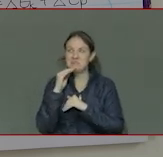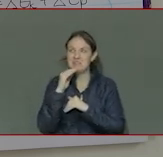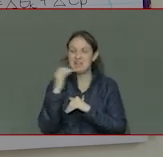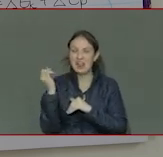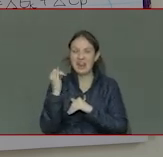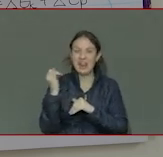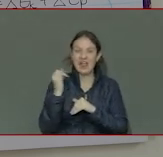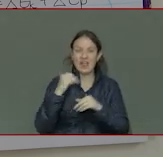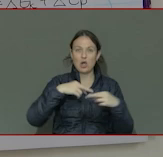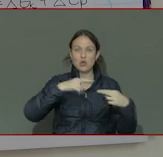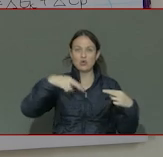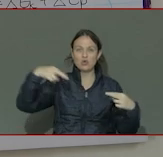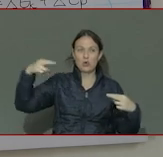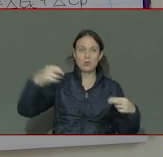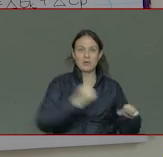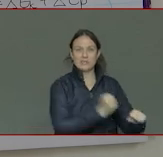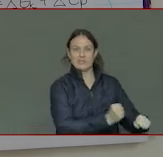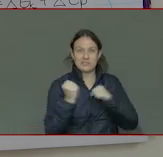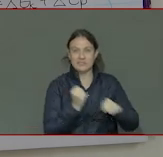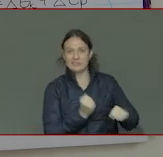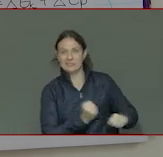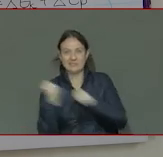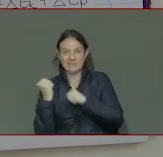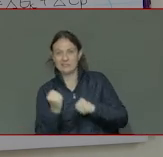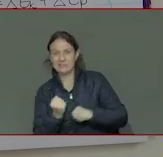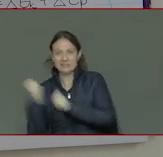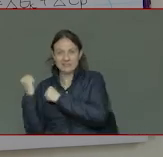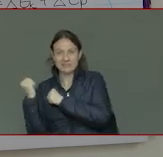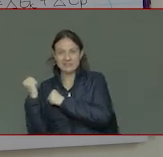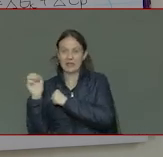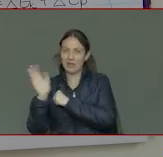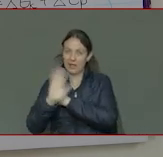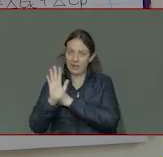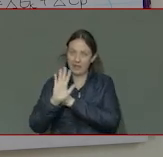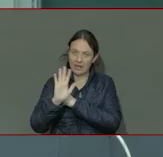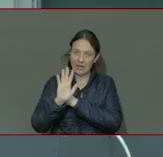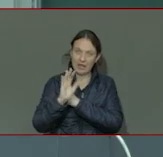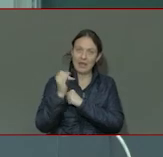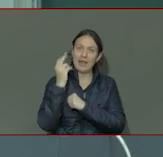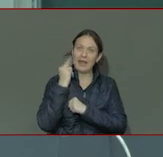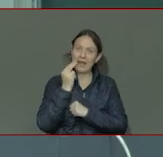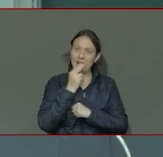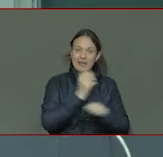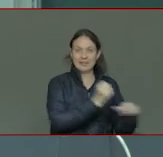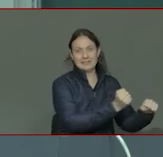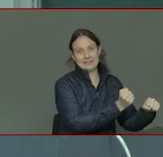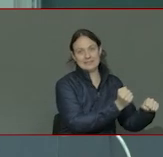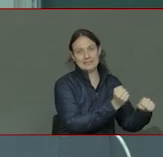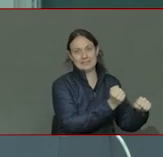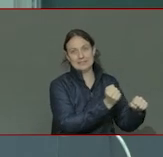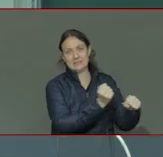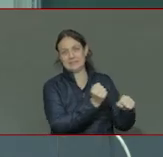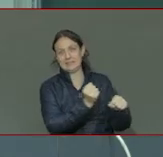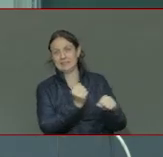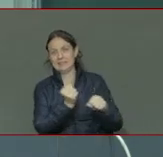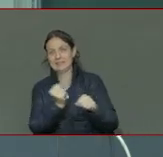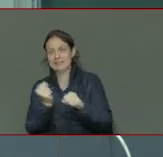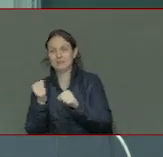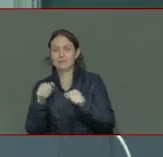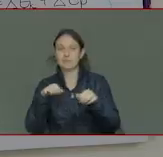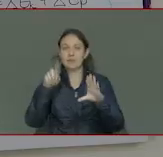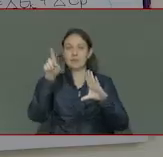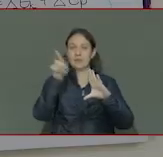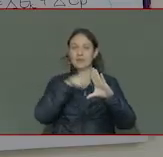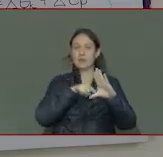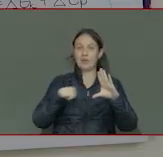rope and pull it like this the whole time. You just move it smoothly then. At an angle of 30 degrees